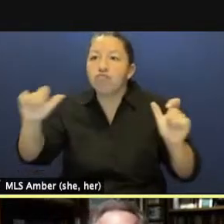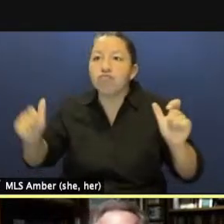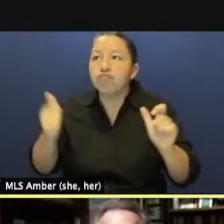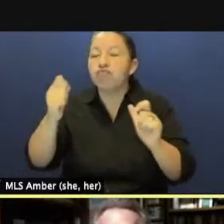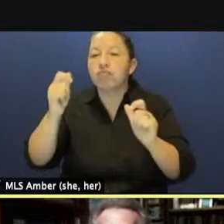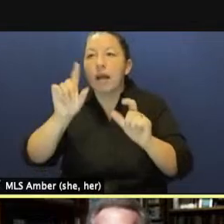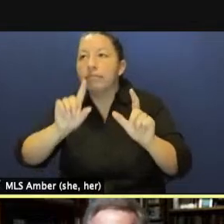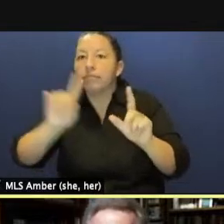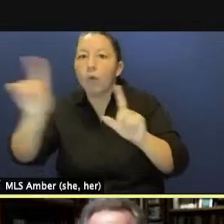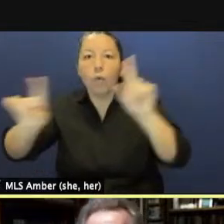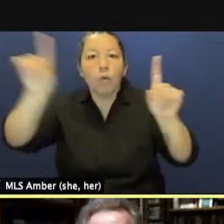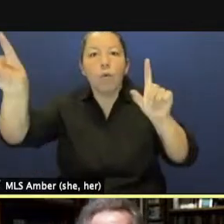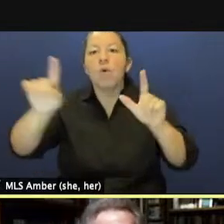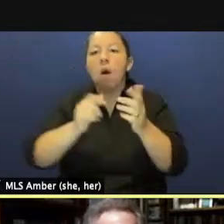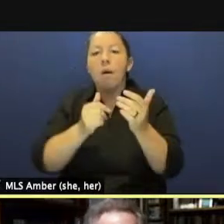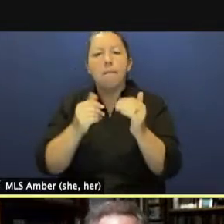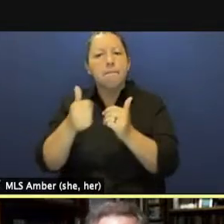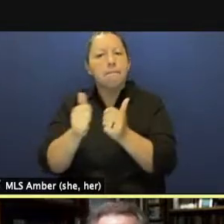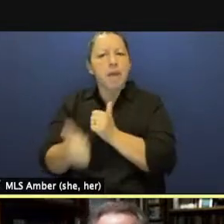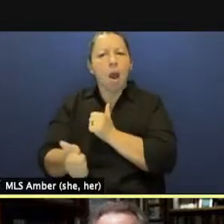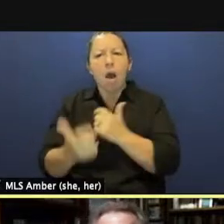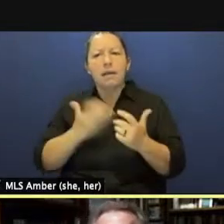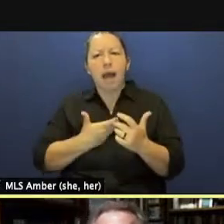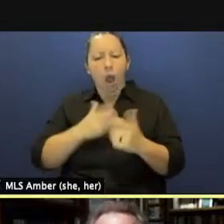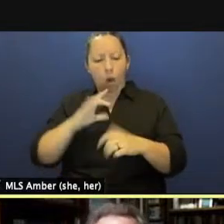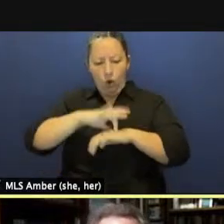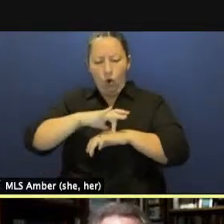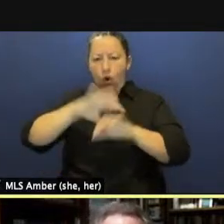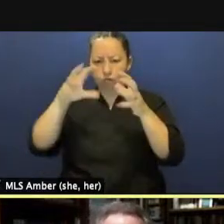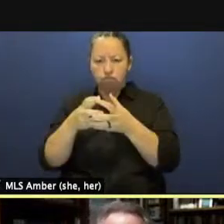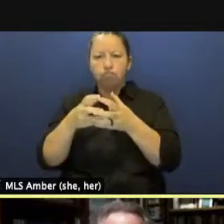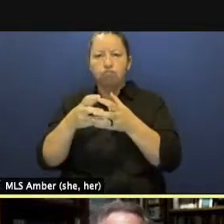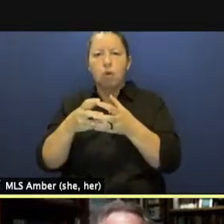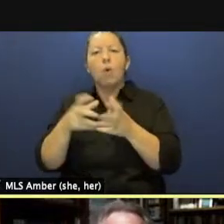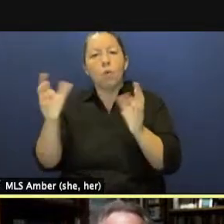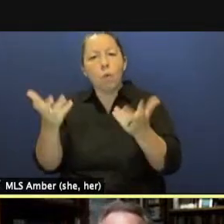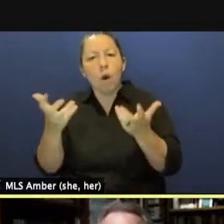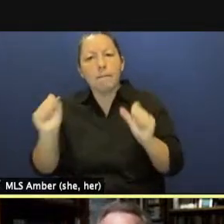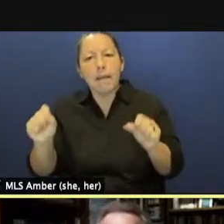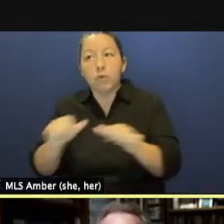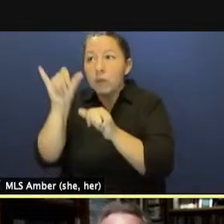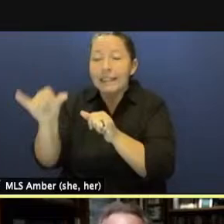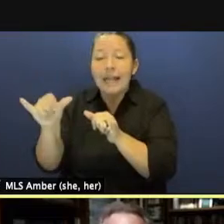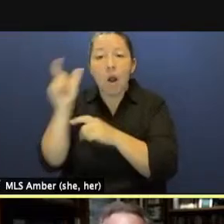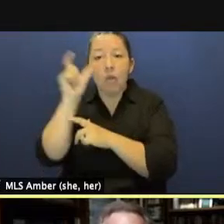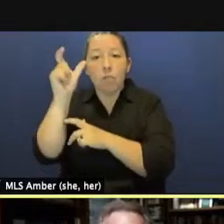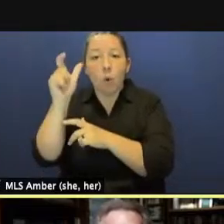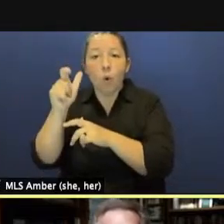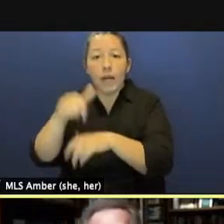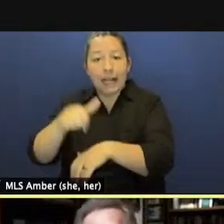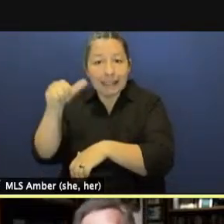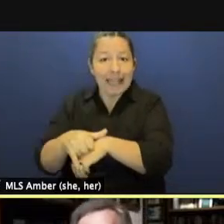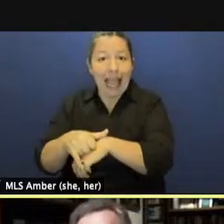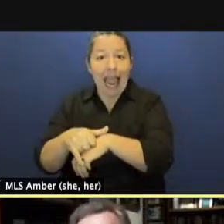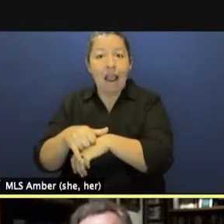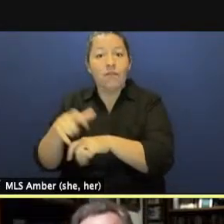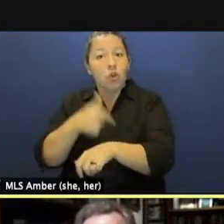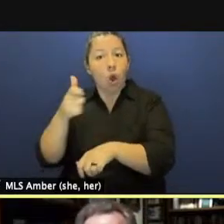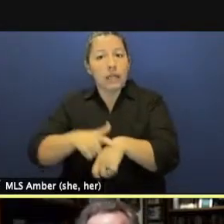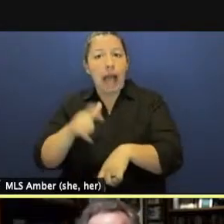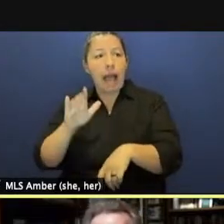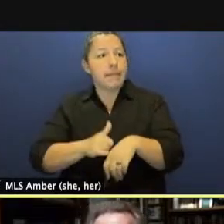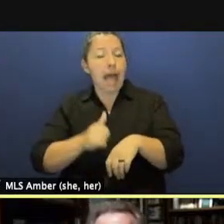orbit. We want to be able to stay on the moon for longer periods of time than the Apollo. We want to be able to